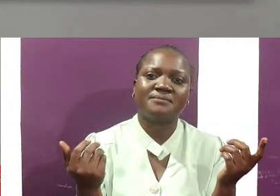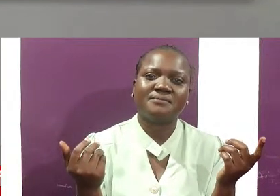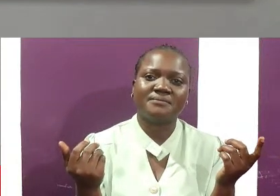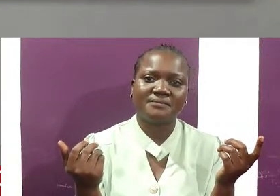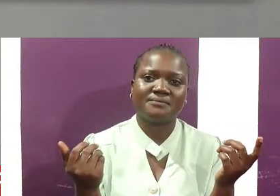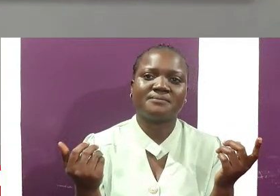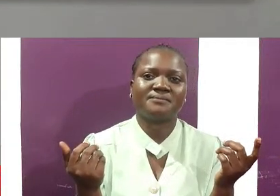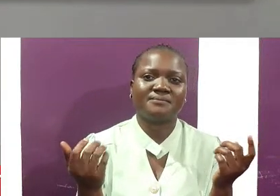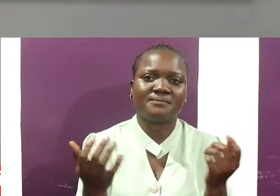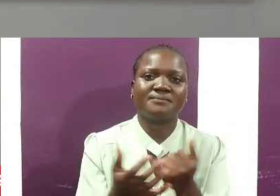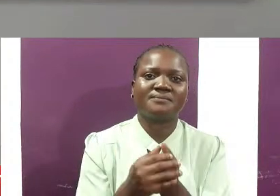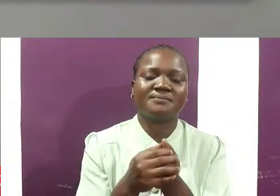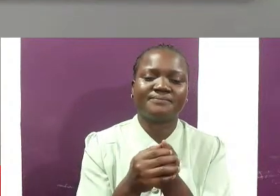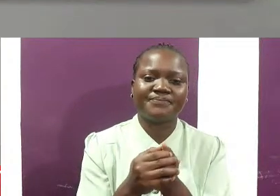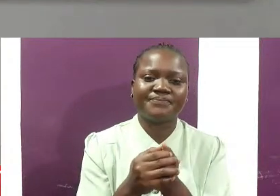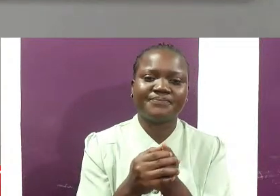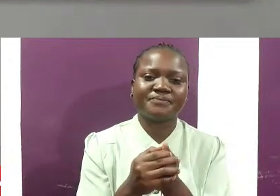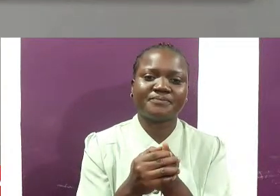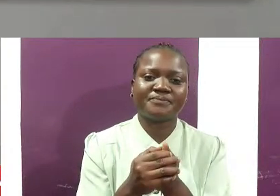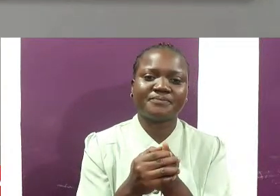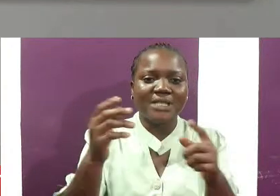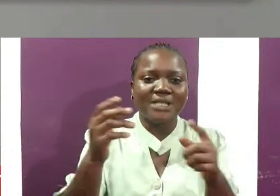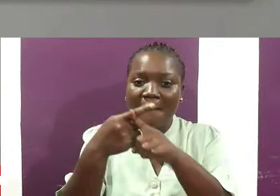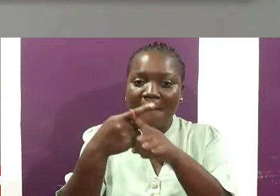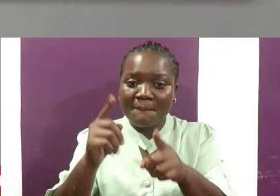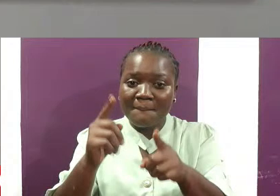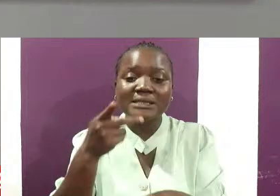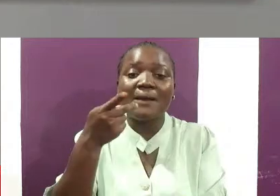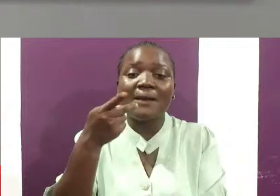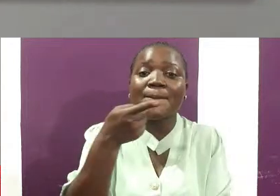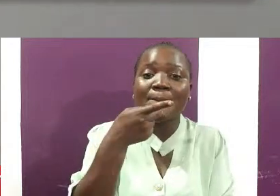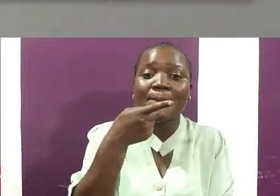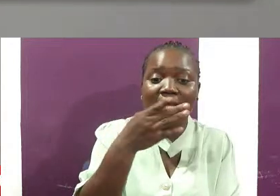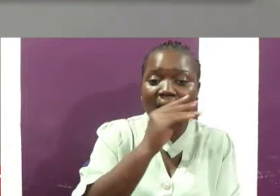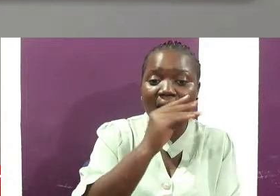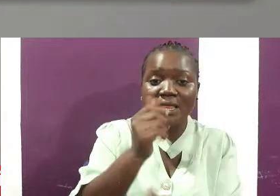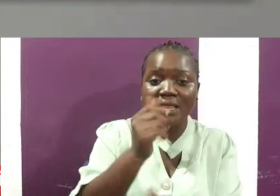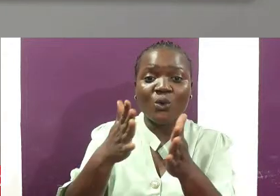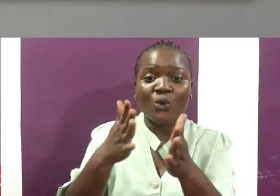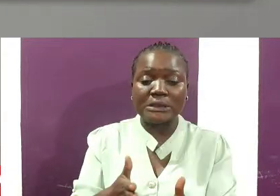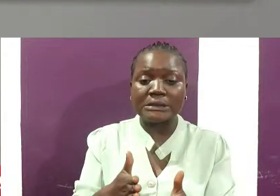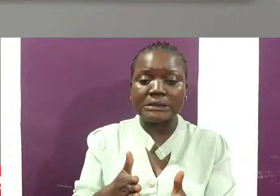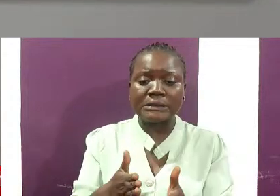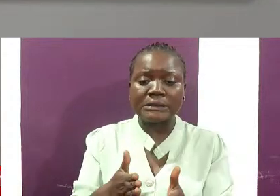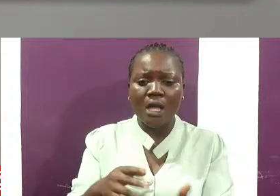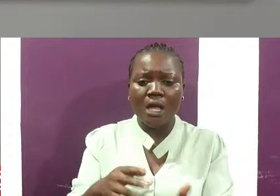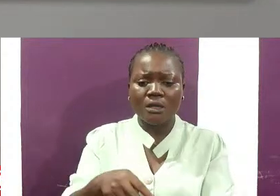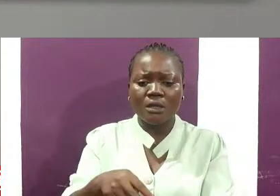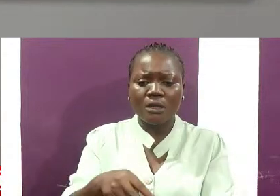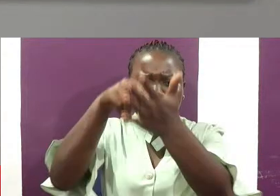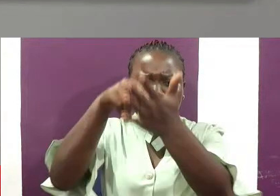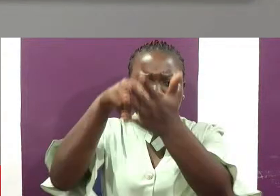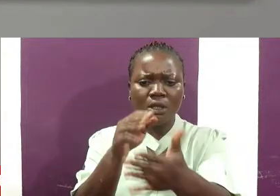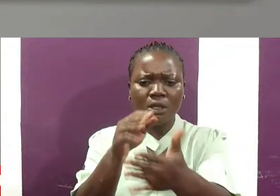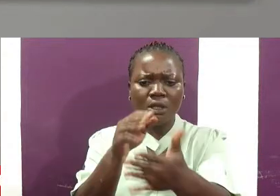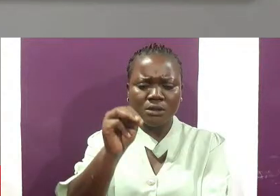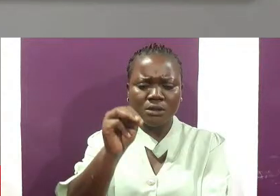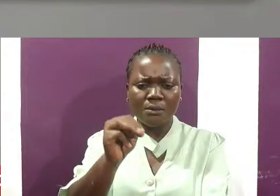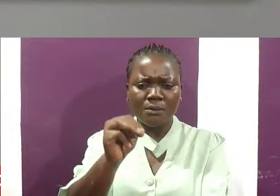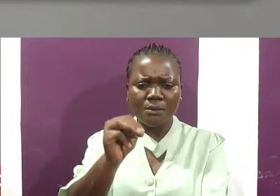it this way. So Peter, and now some of them, sorry, I can't tell you, I'm going to say, I'm going to say,